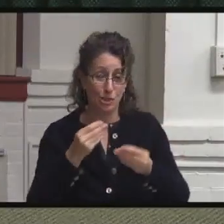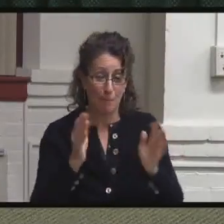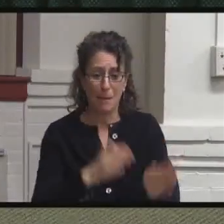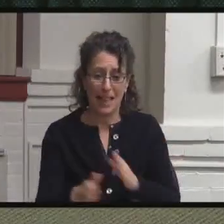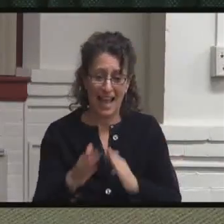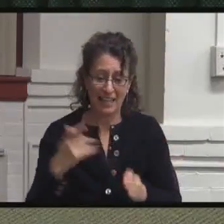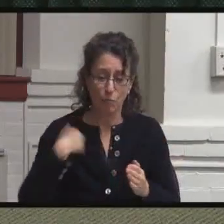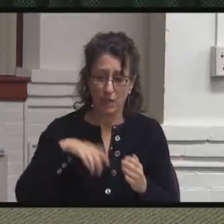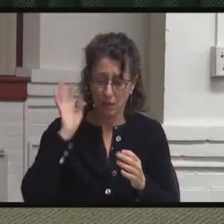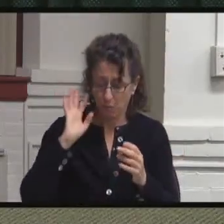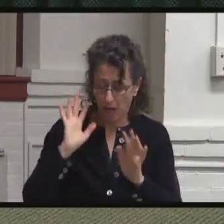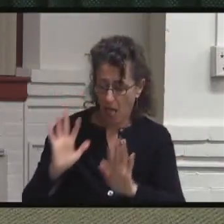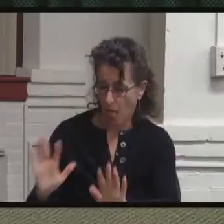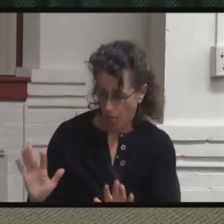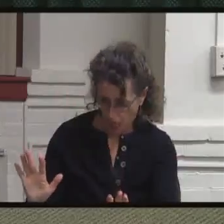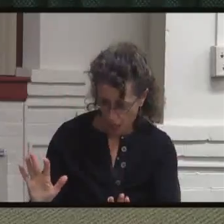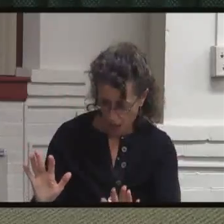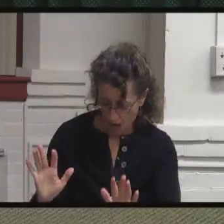that.